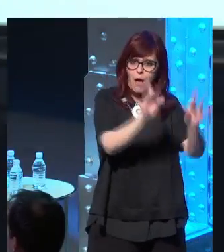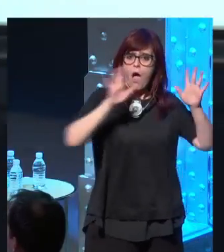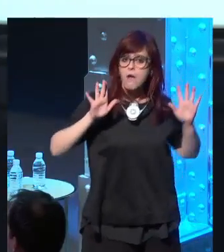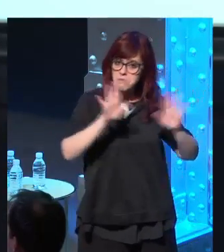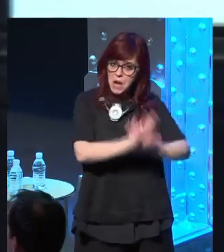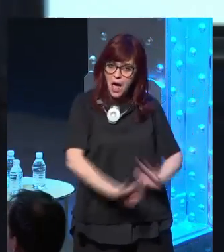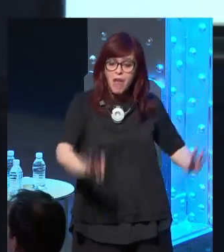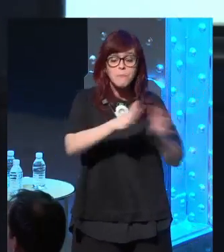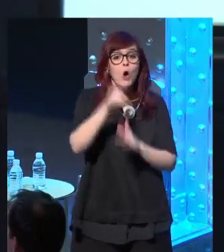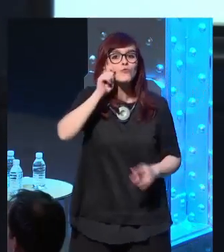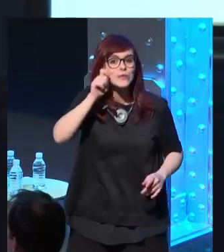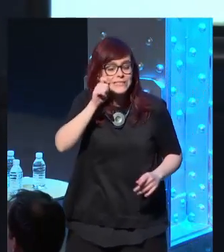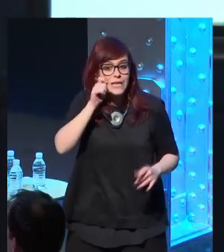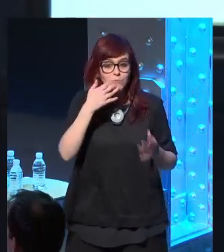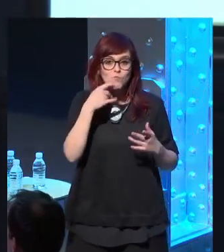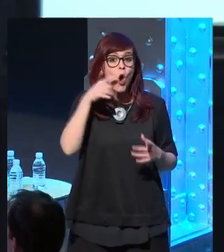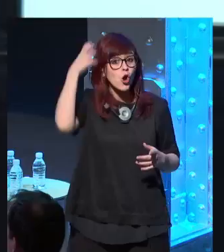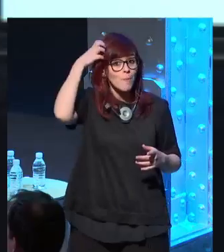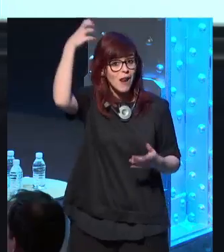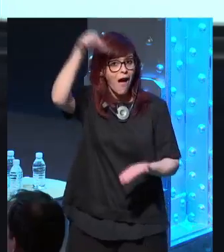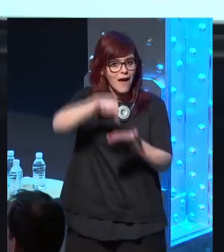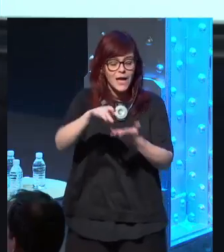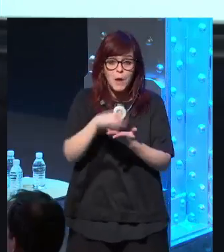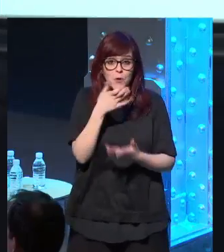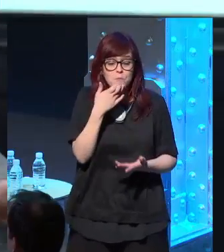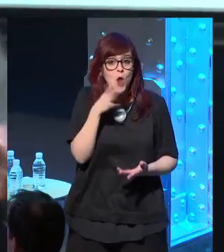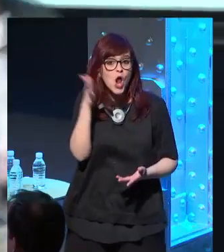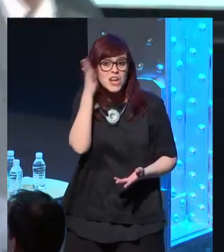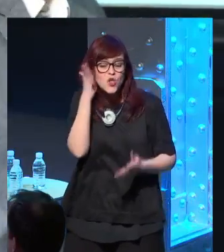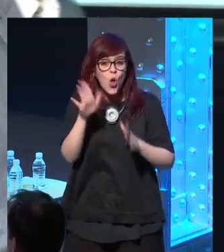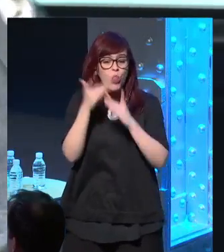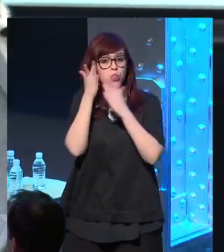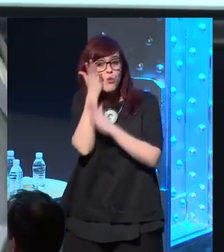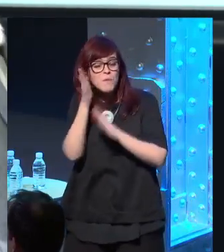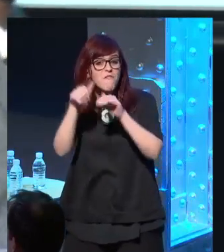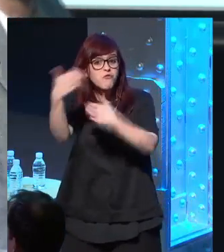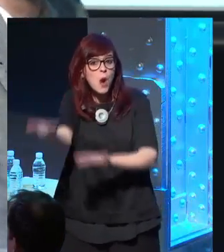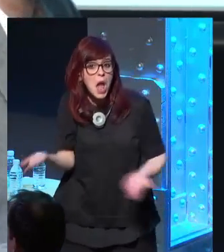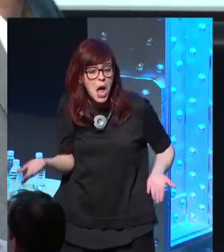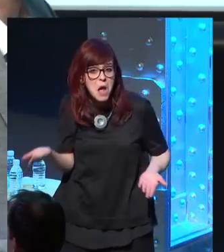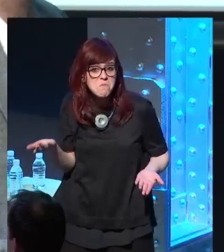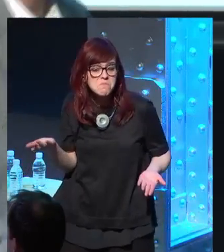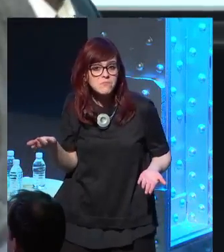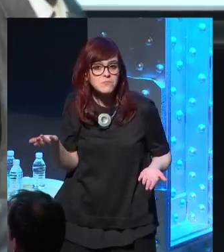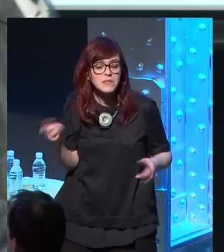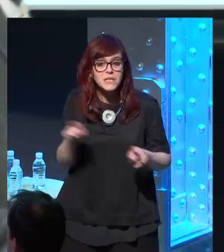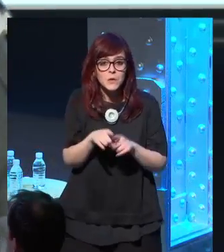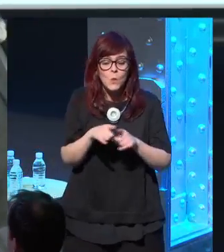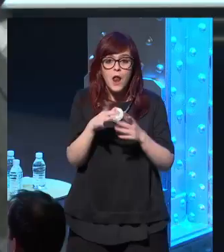they notice that the children, they sleep outside in strollers. We park them outside the cafes when we're in having a cup of